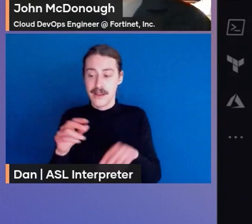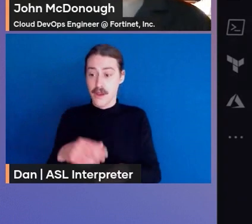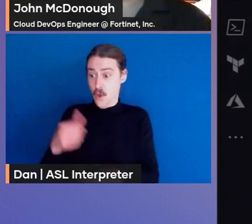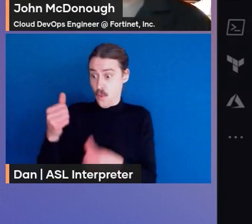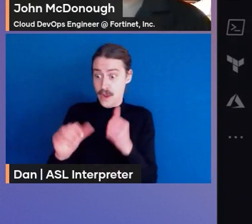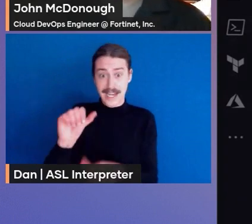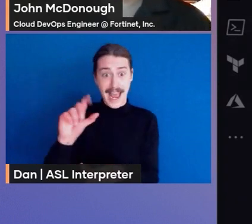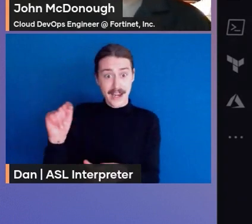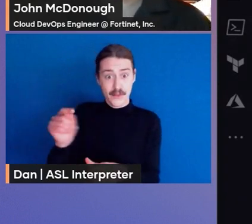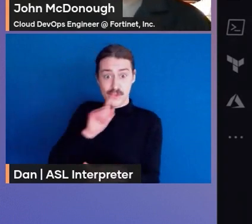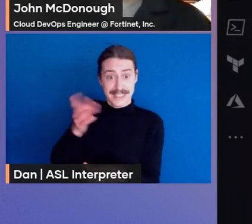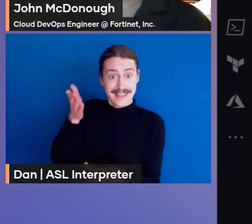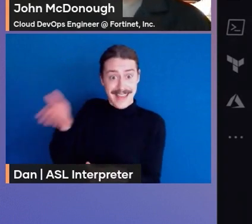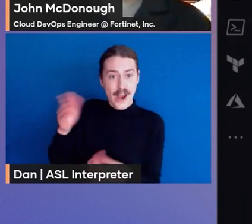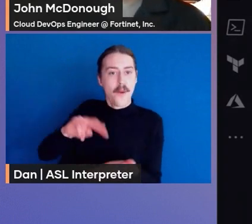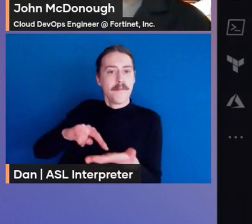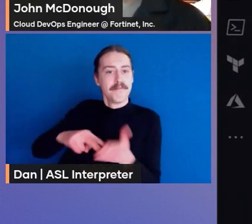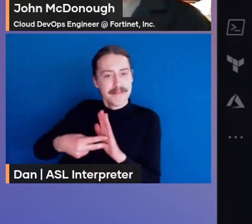I'm going to run.